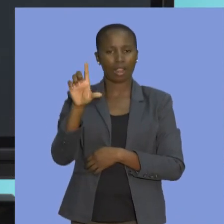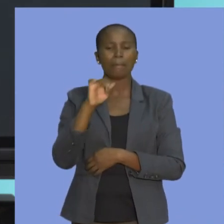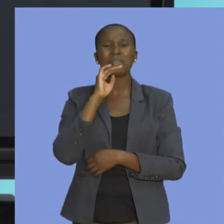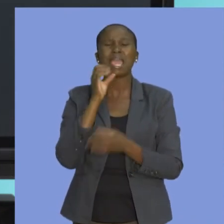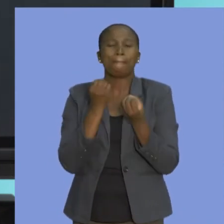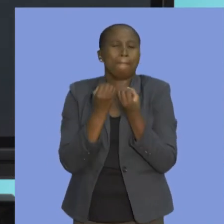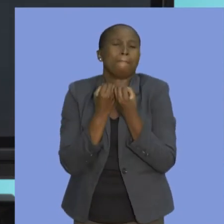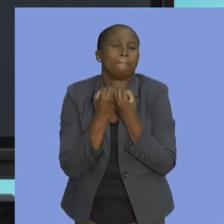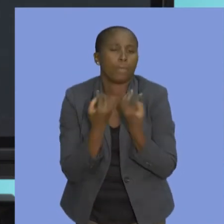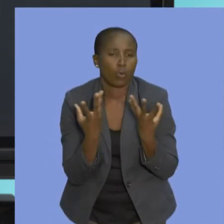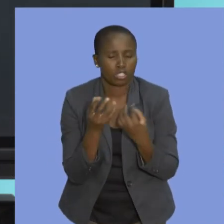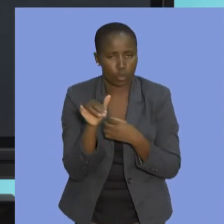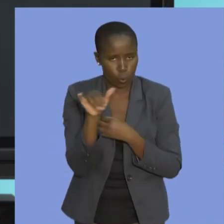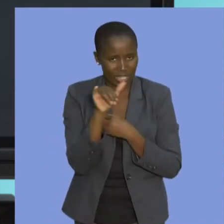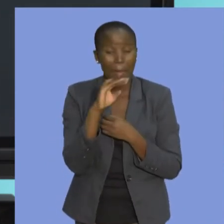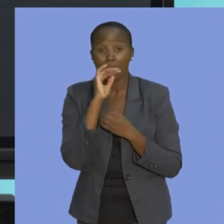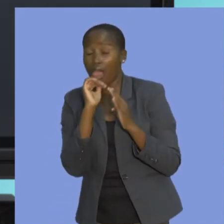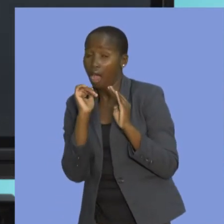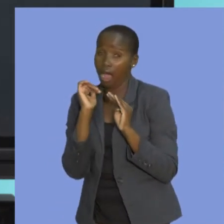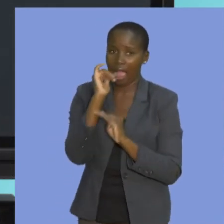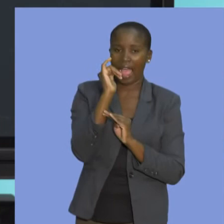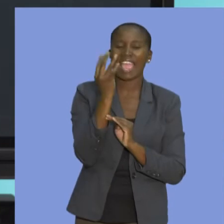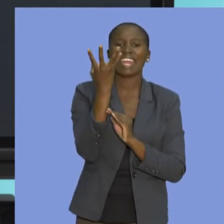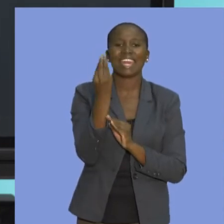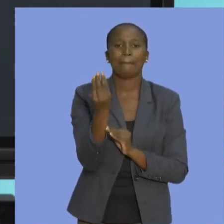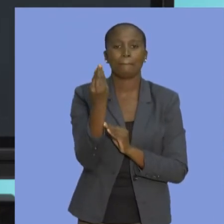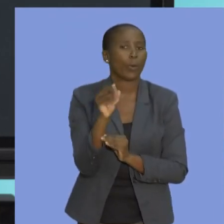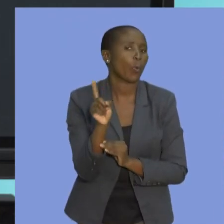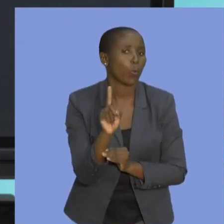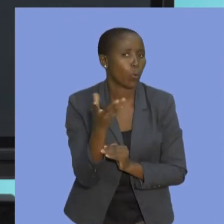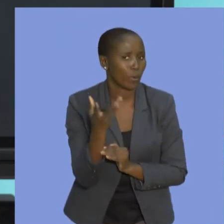the highest frequency, which is which one?